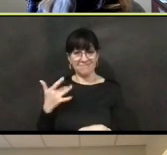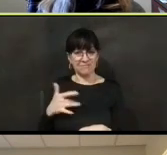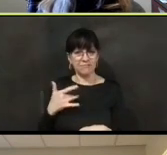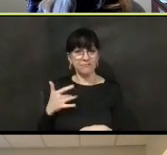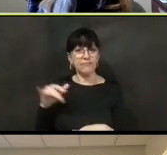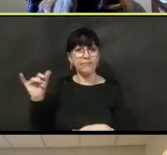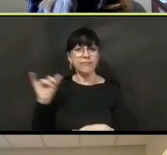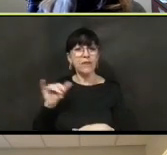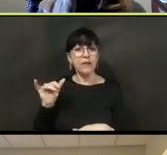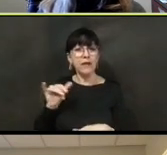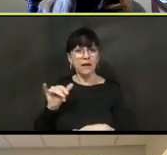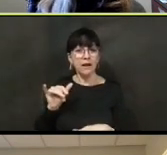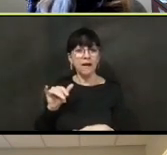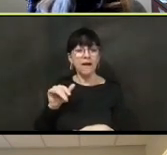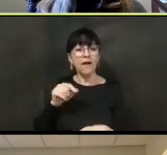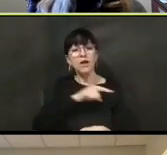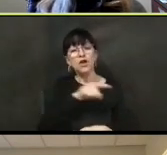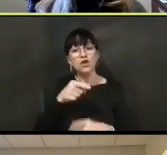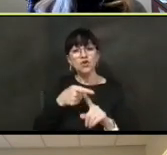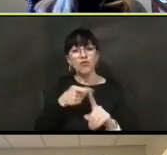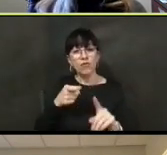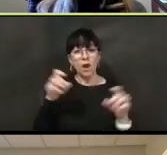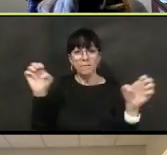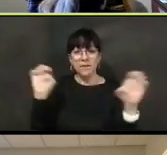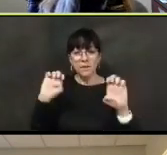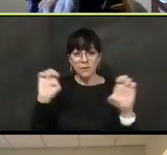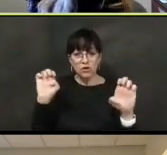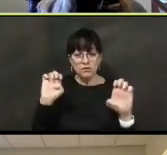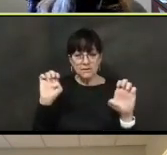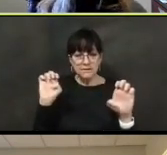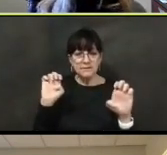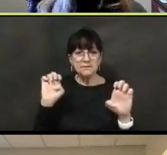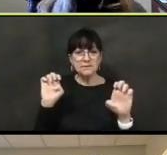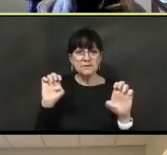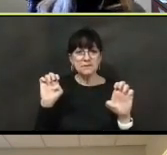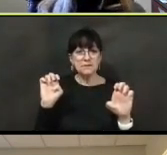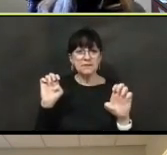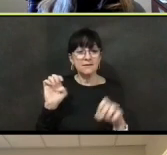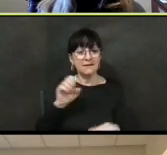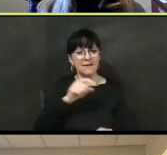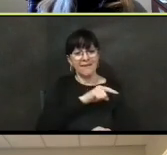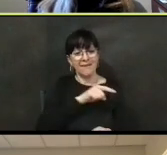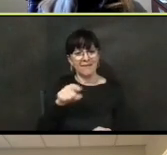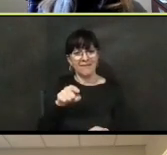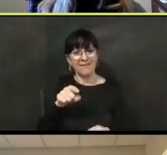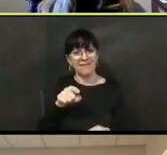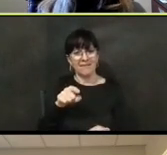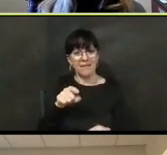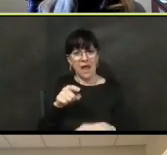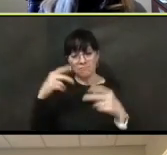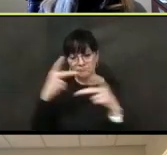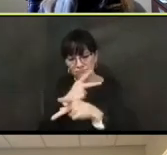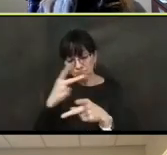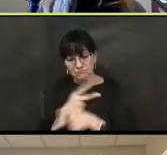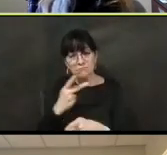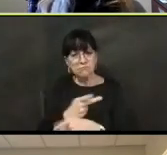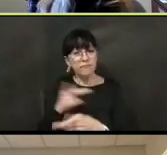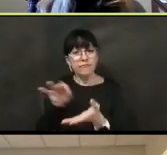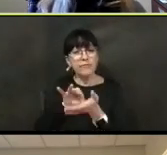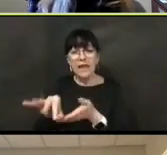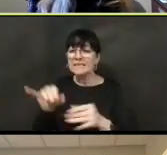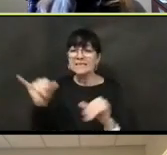and hospitalization database. That is a tried and true method that we use for influenza every year.